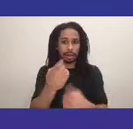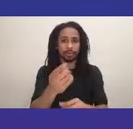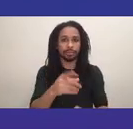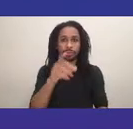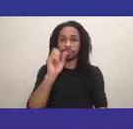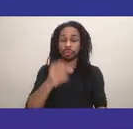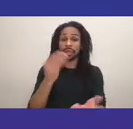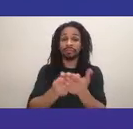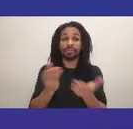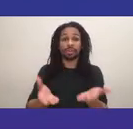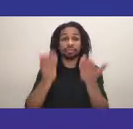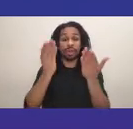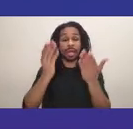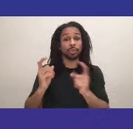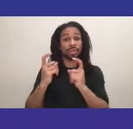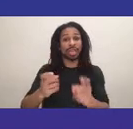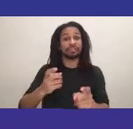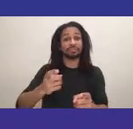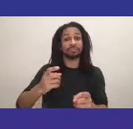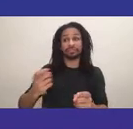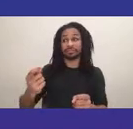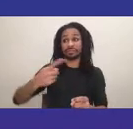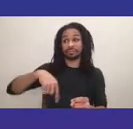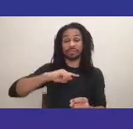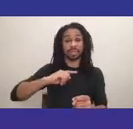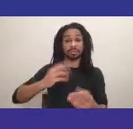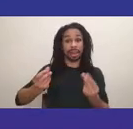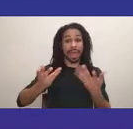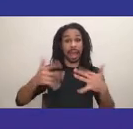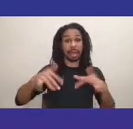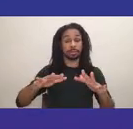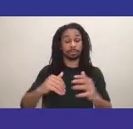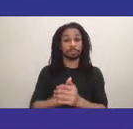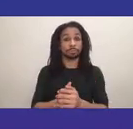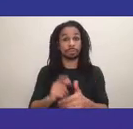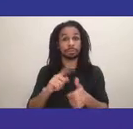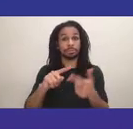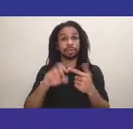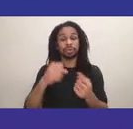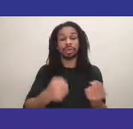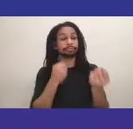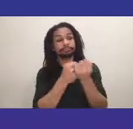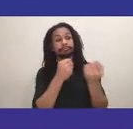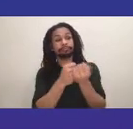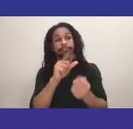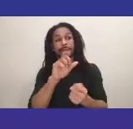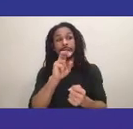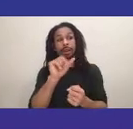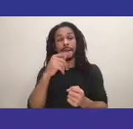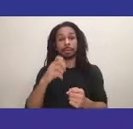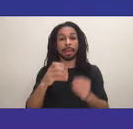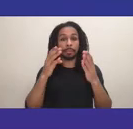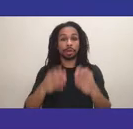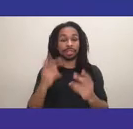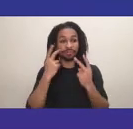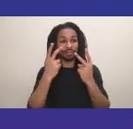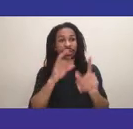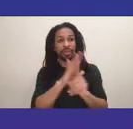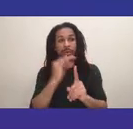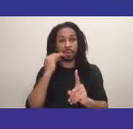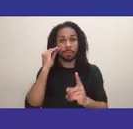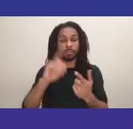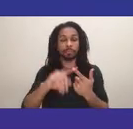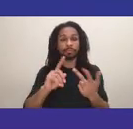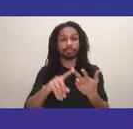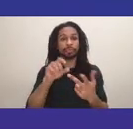money to give us land. You can fund a Lenape person to visit their home. You can advocate for